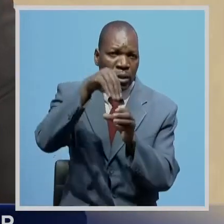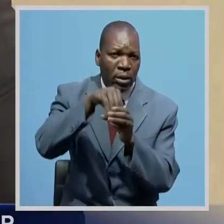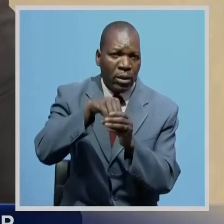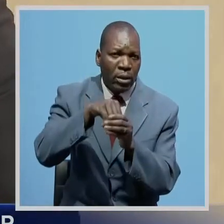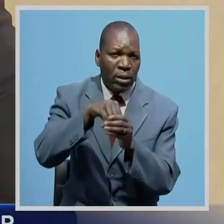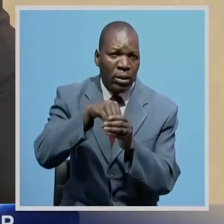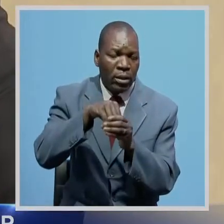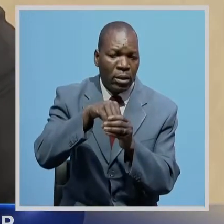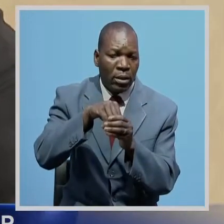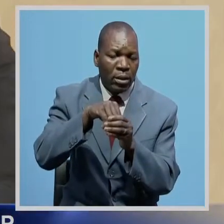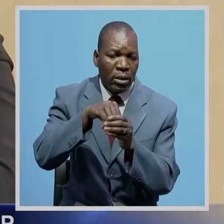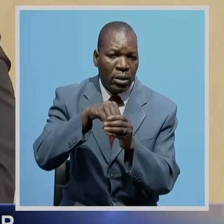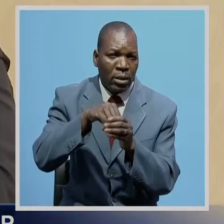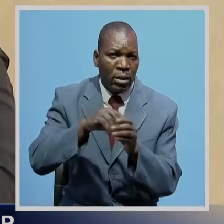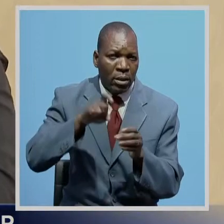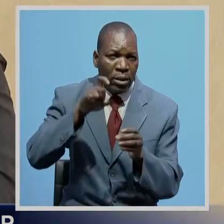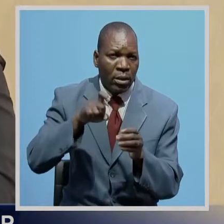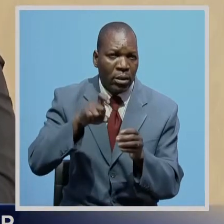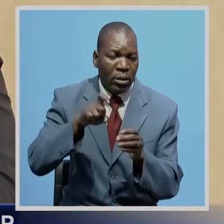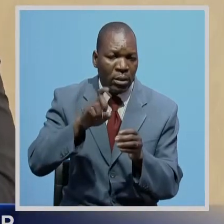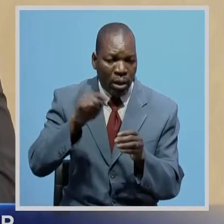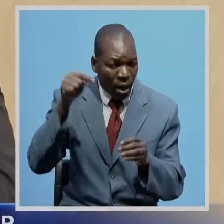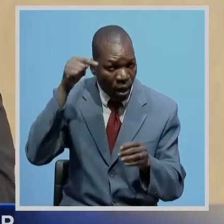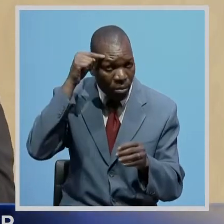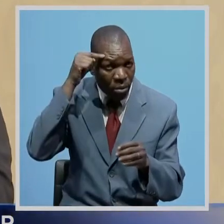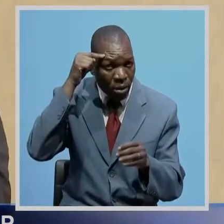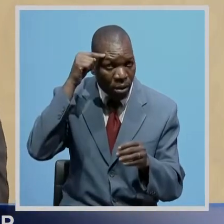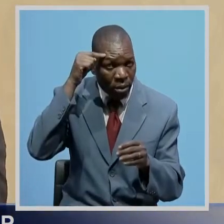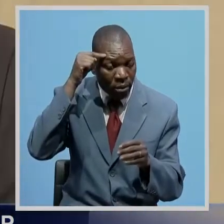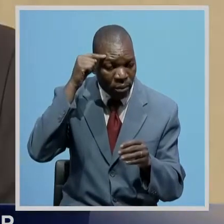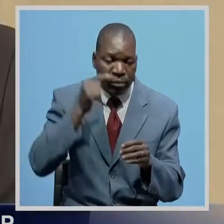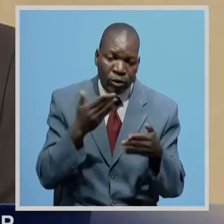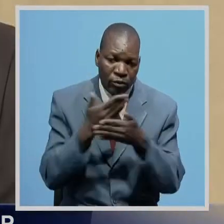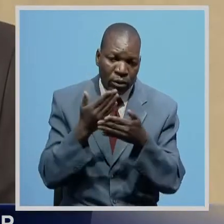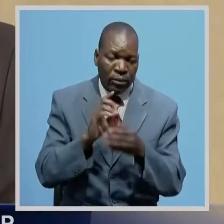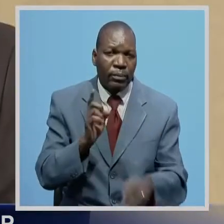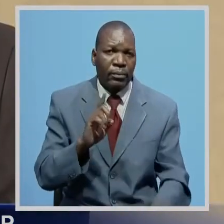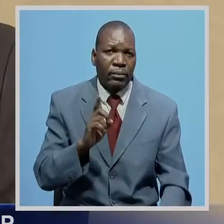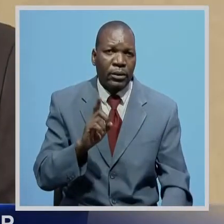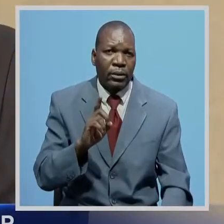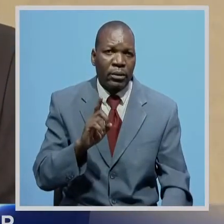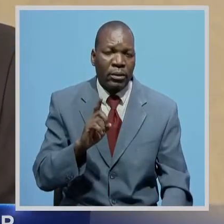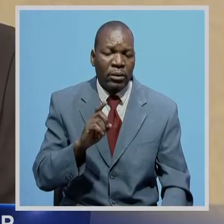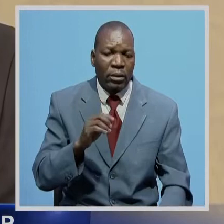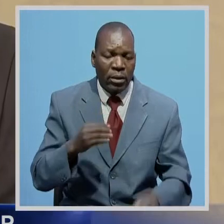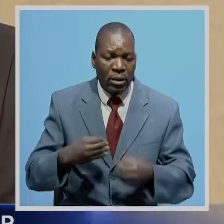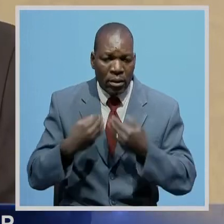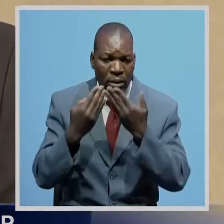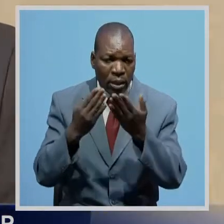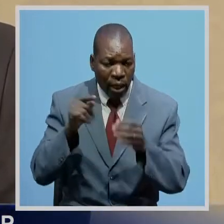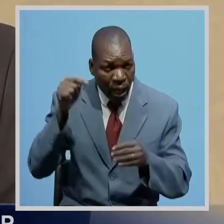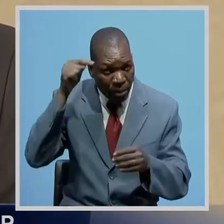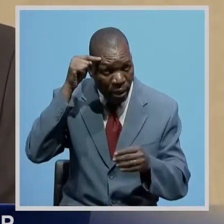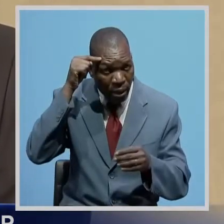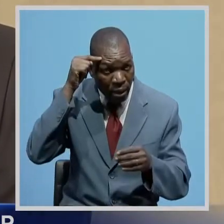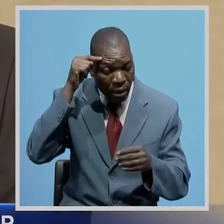should consistently engage government without fear. Is to provide a platform for